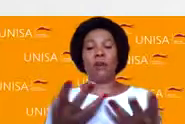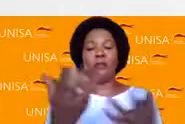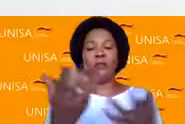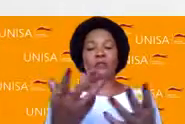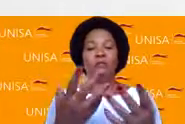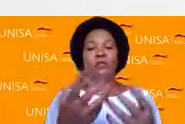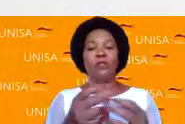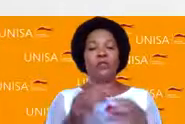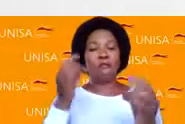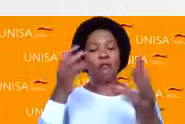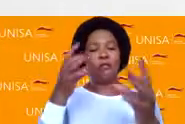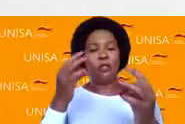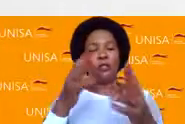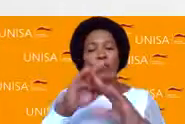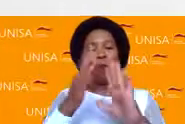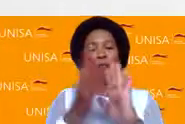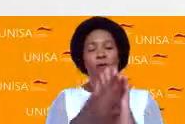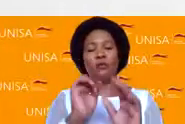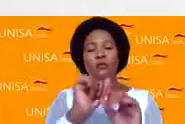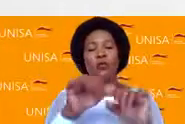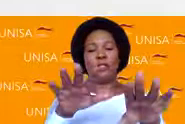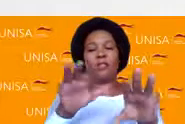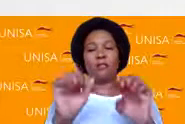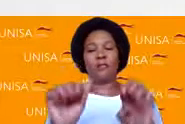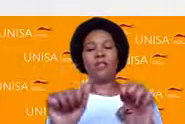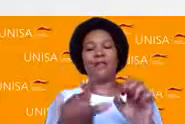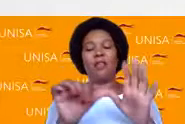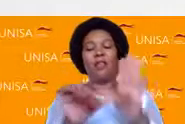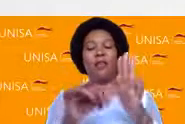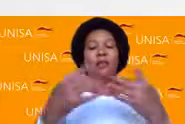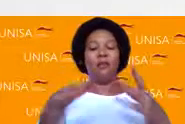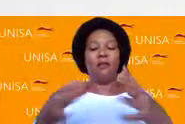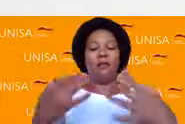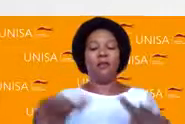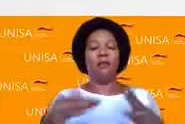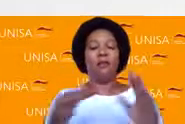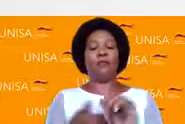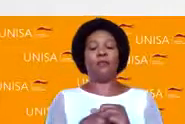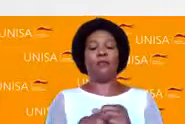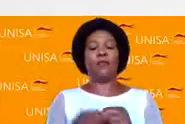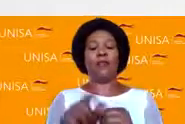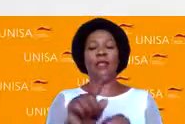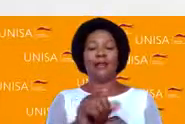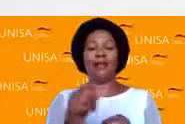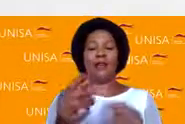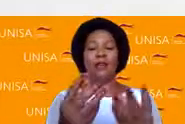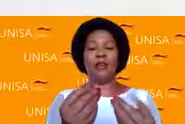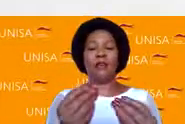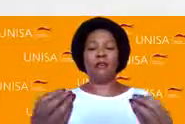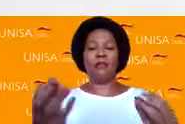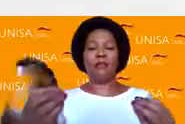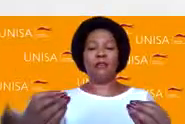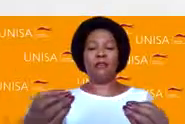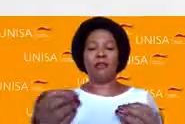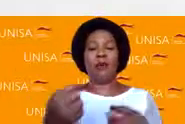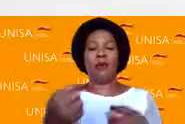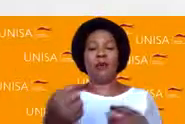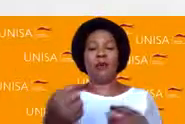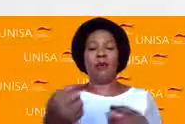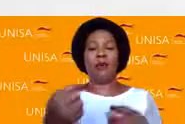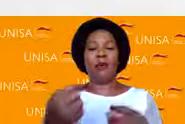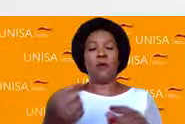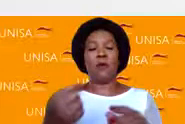for you to complete examinations. So it's very important that that number under your biographical details is